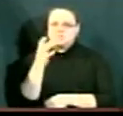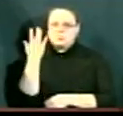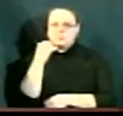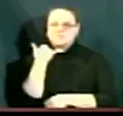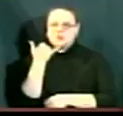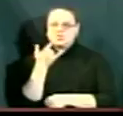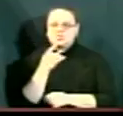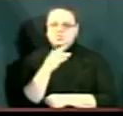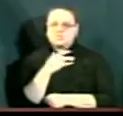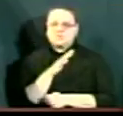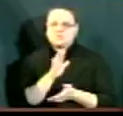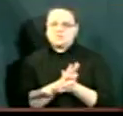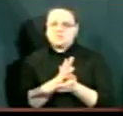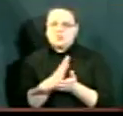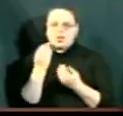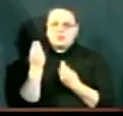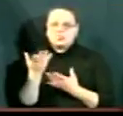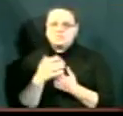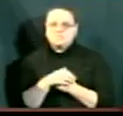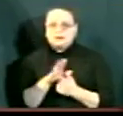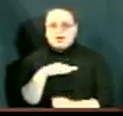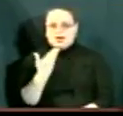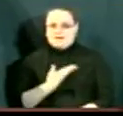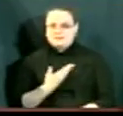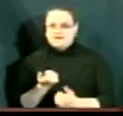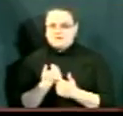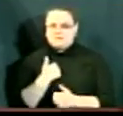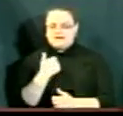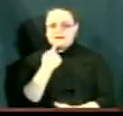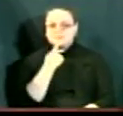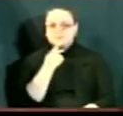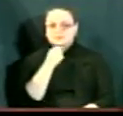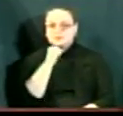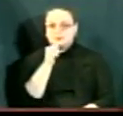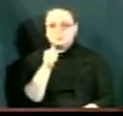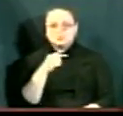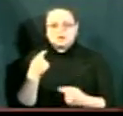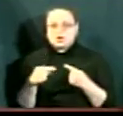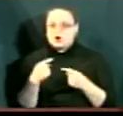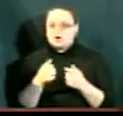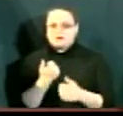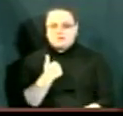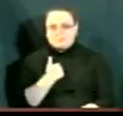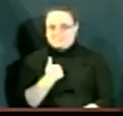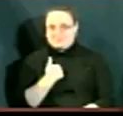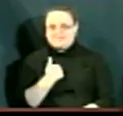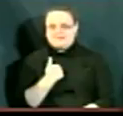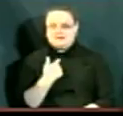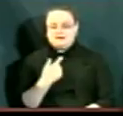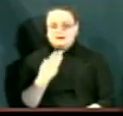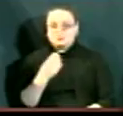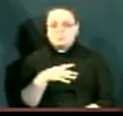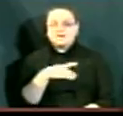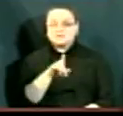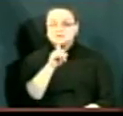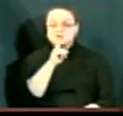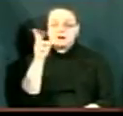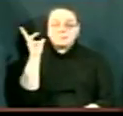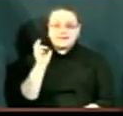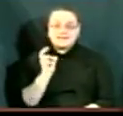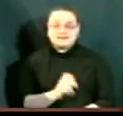and I told him. He got upset with me and told me he wasn't going to argue with me and told me to shut up and